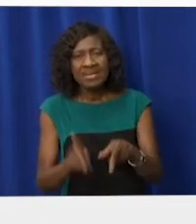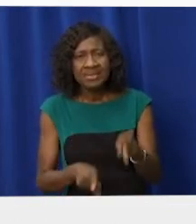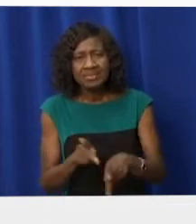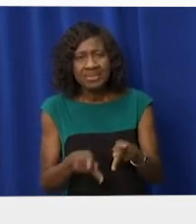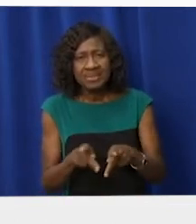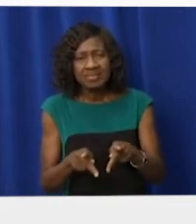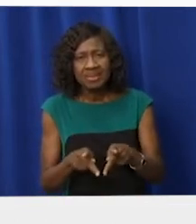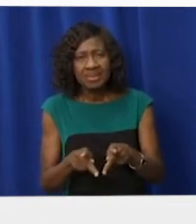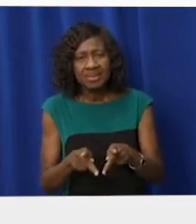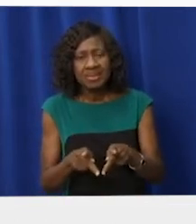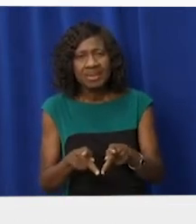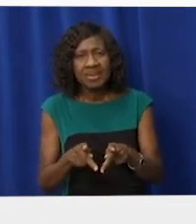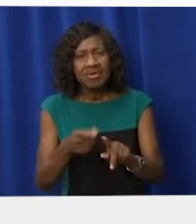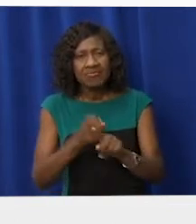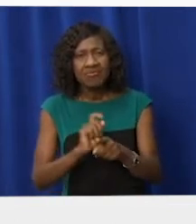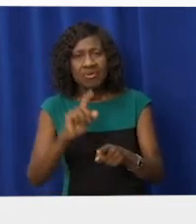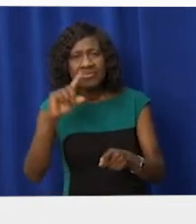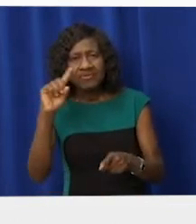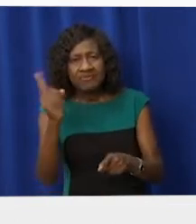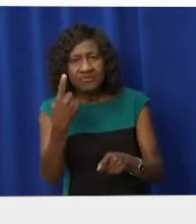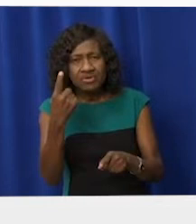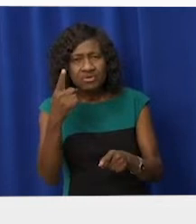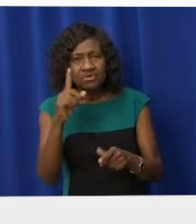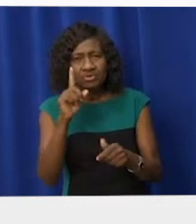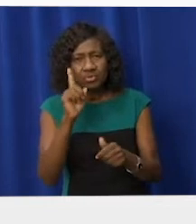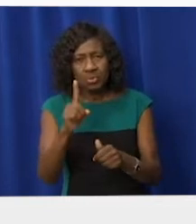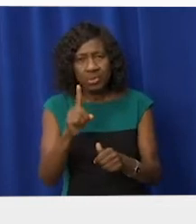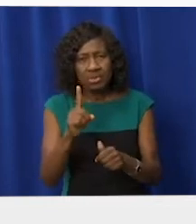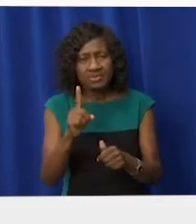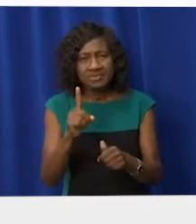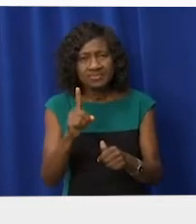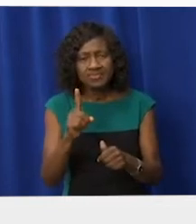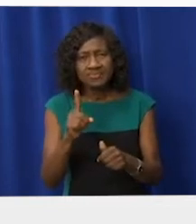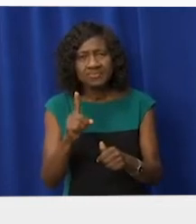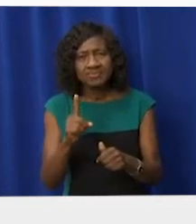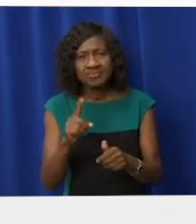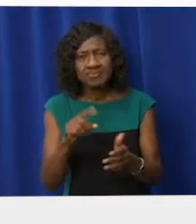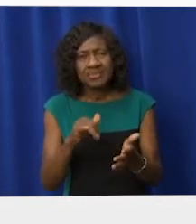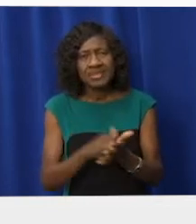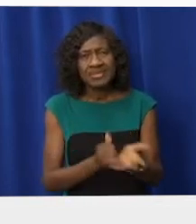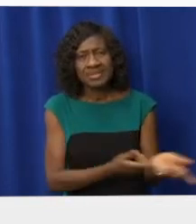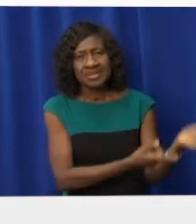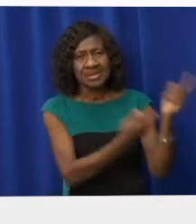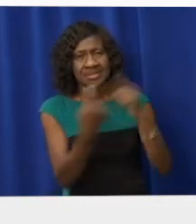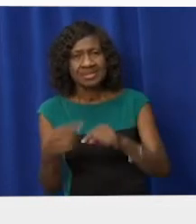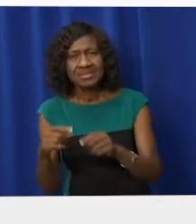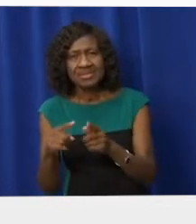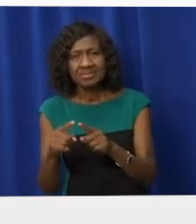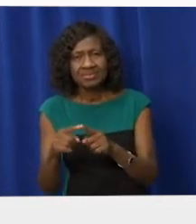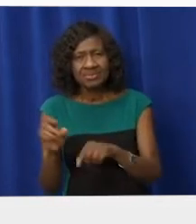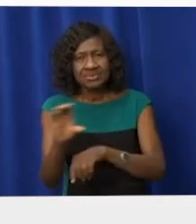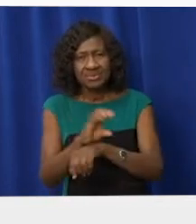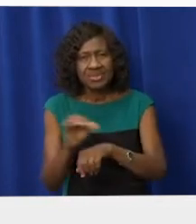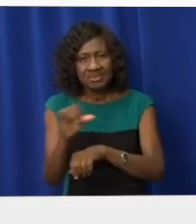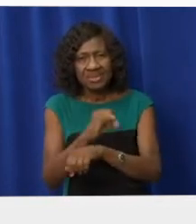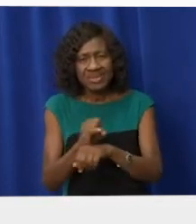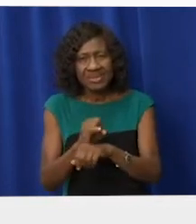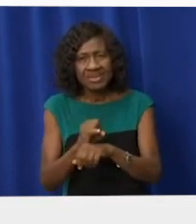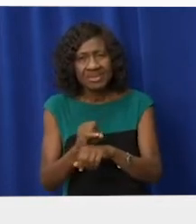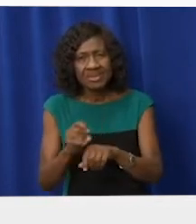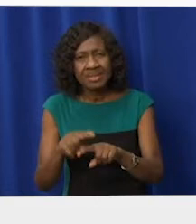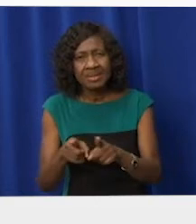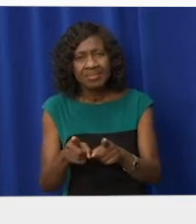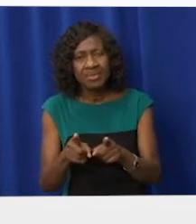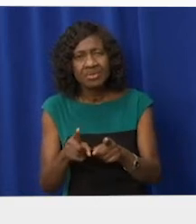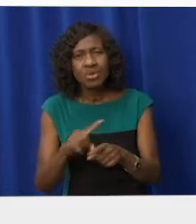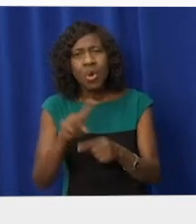dating back to the first case. Well, it wasn't the first case we know arrived on the island on the 29th of February, but actually the date that the